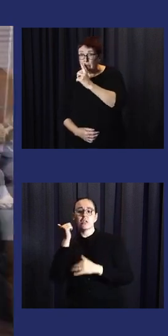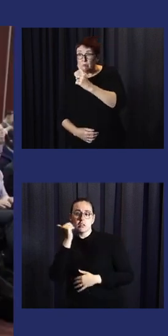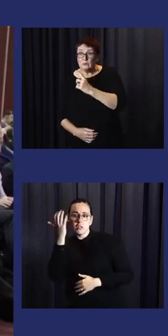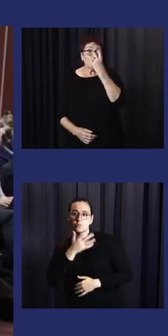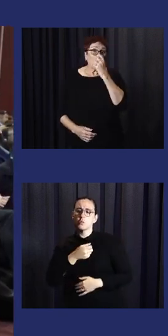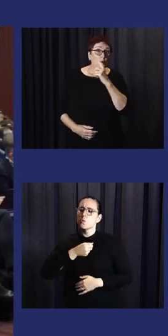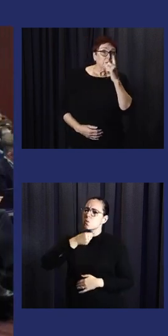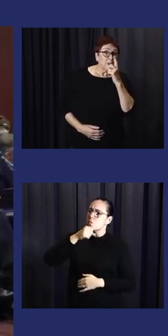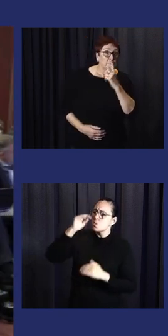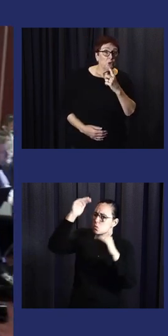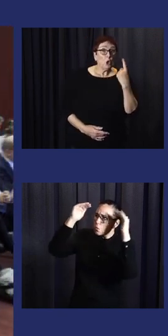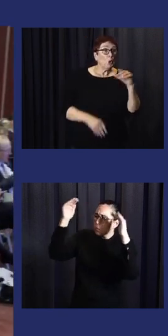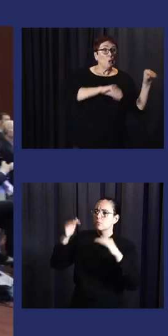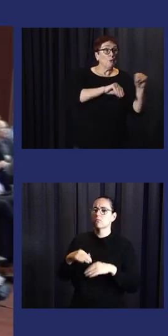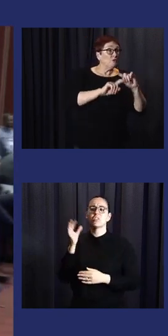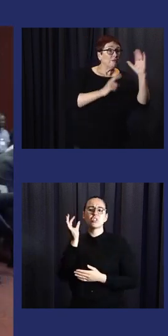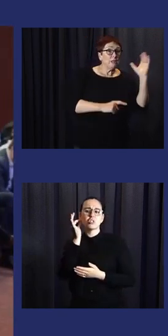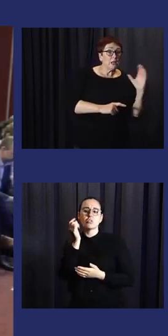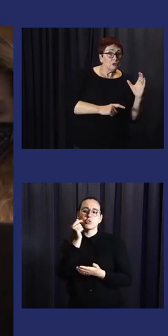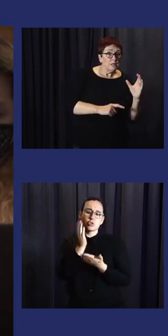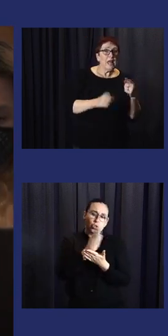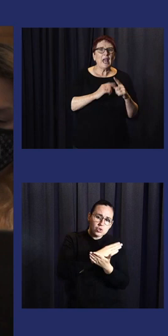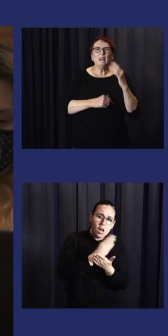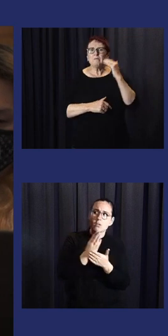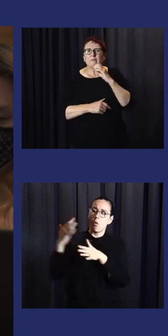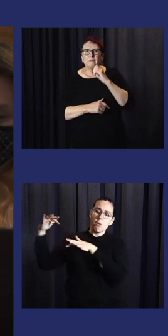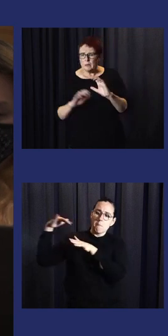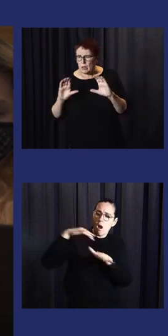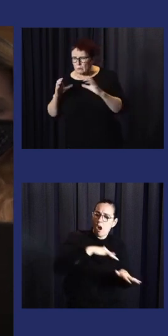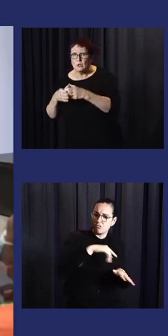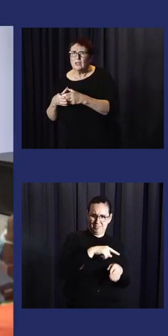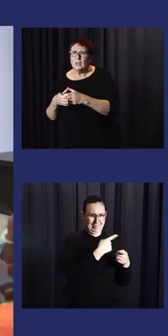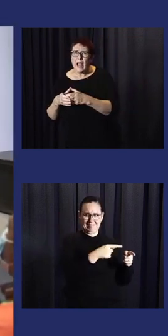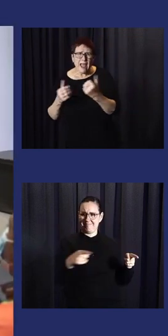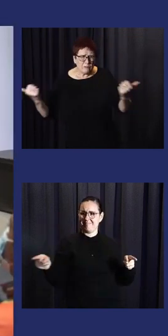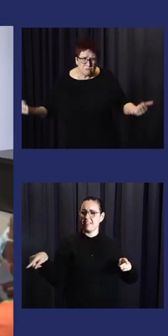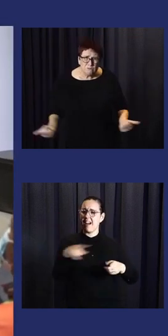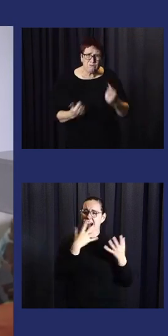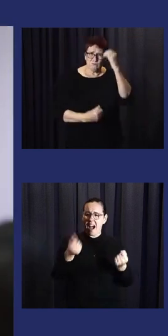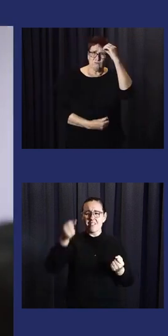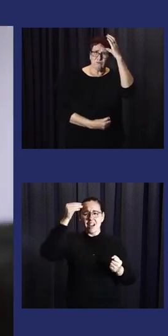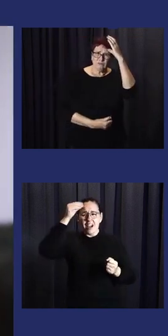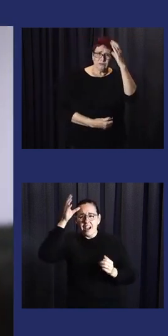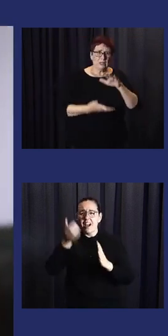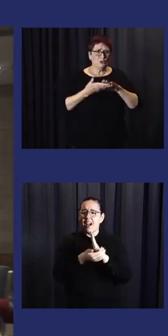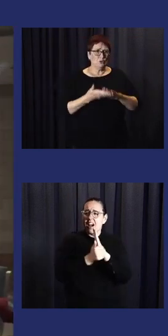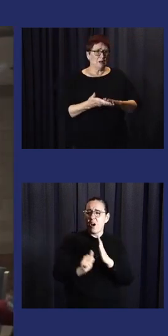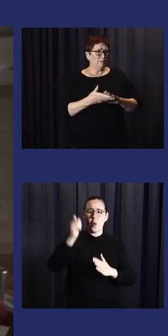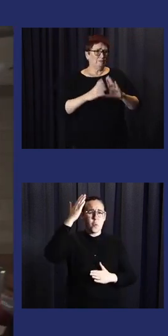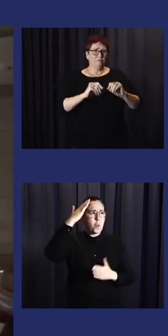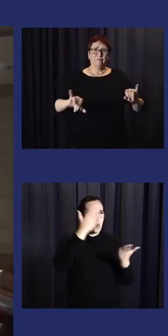older people, migrants and gender minorities bring a wealth of knowledge and expertise to disaster risk